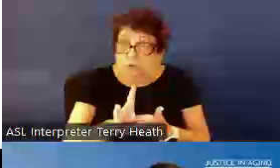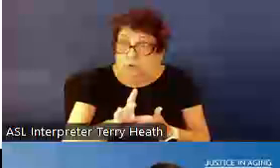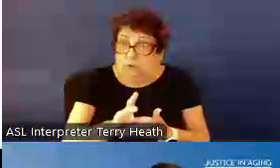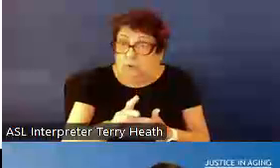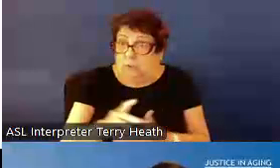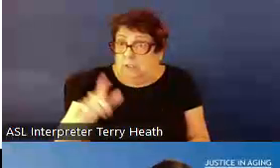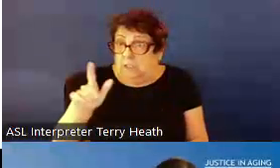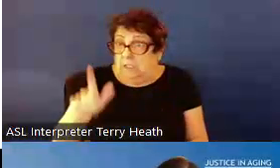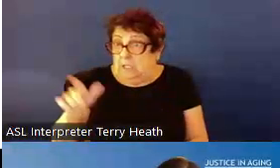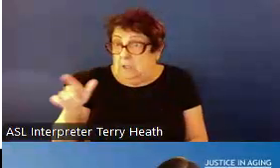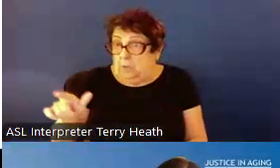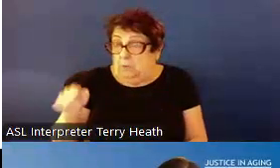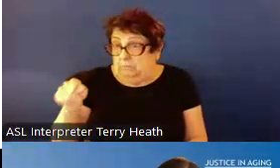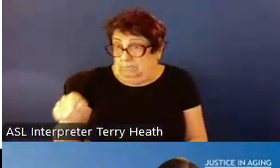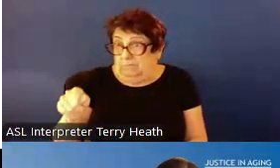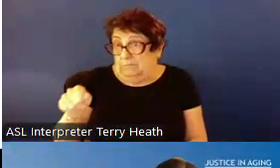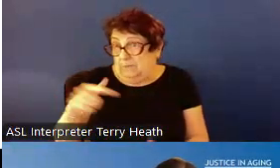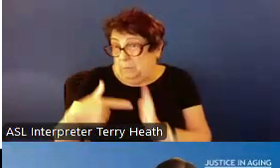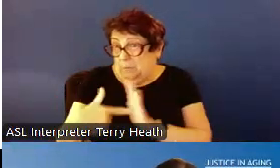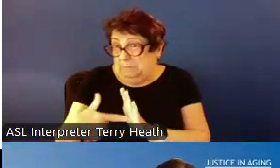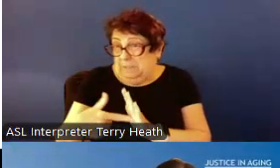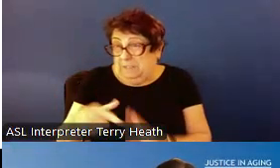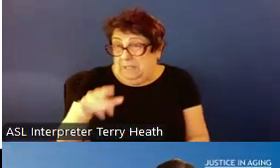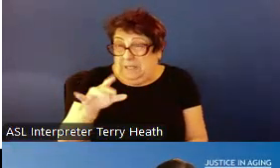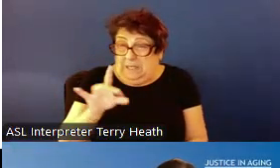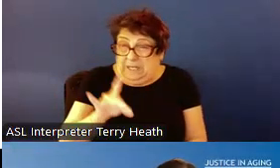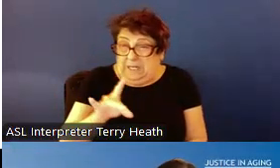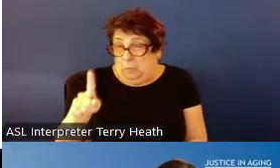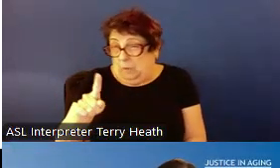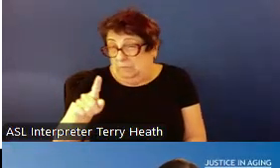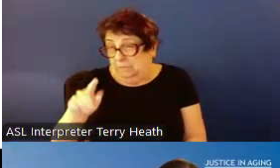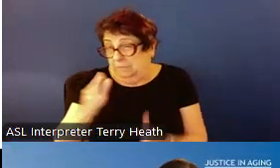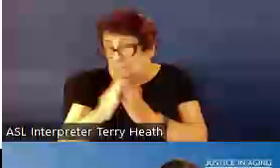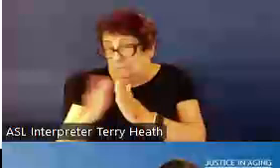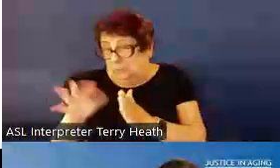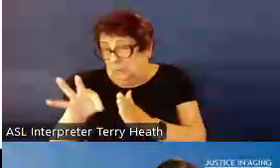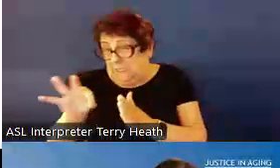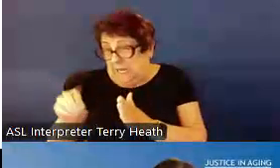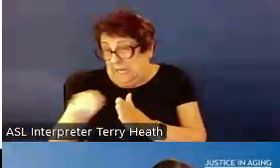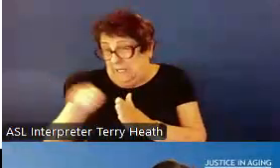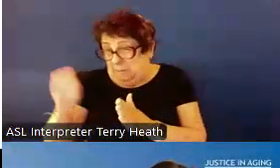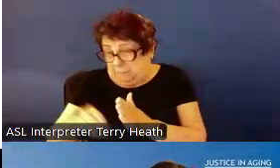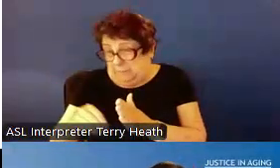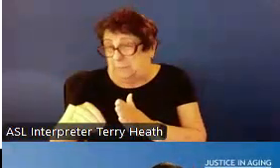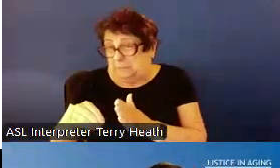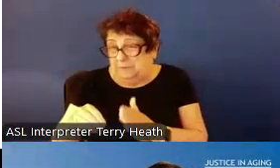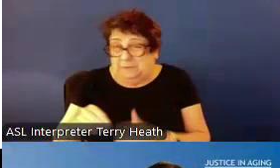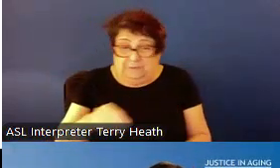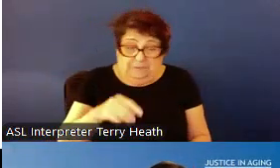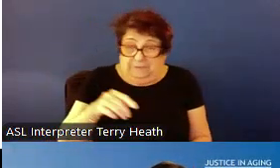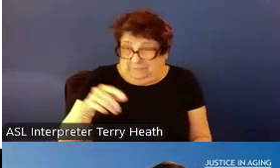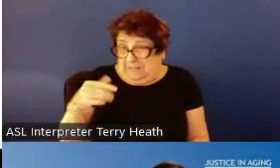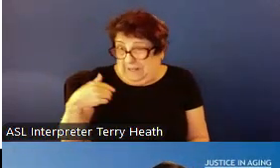around 81 to 90% of cases, while tenants are only represented in around 3 to 10%